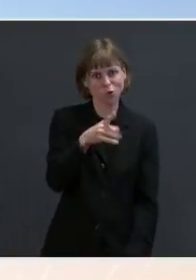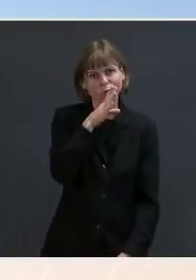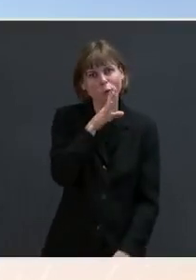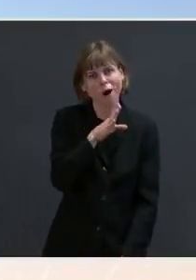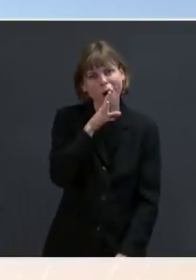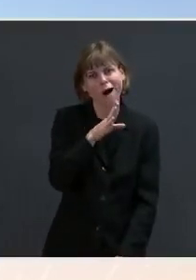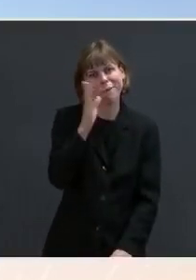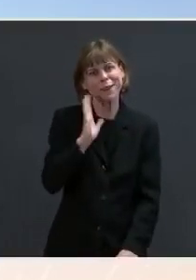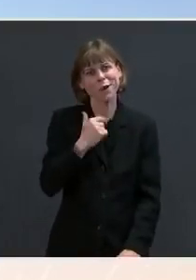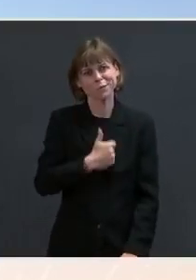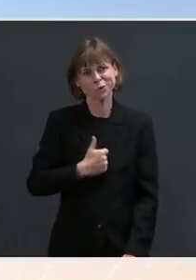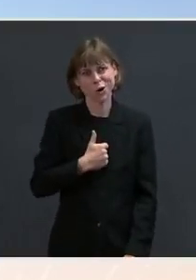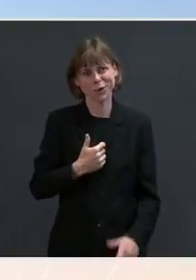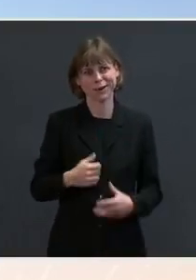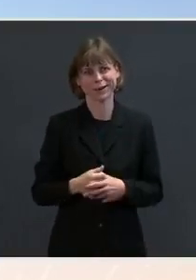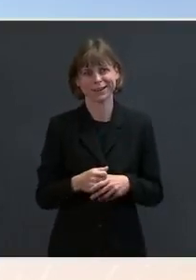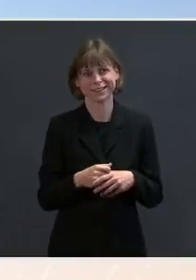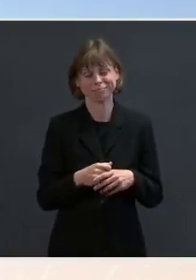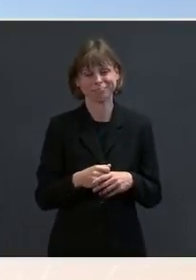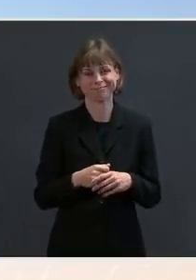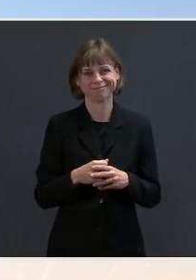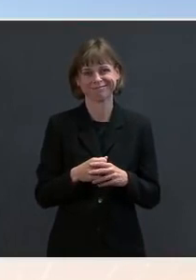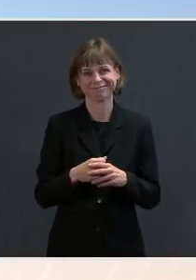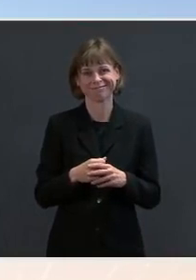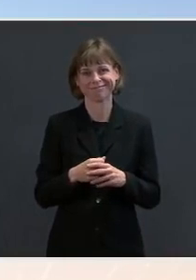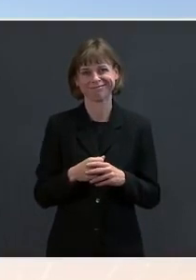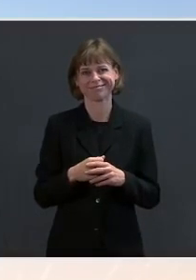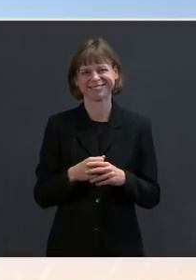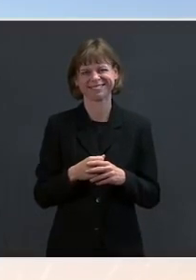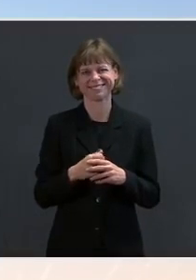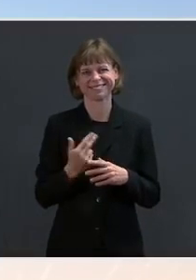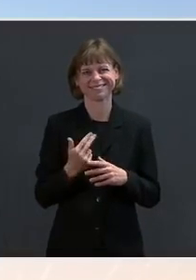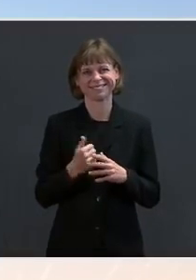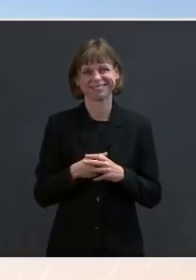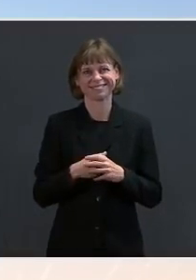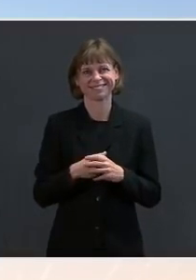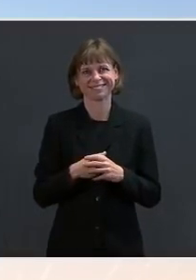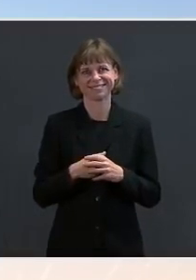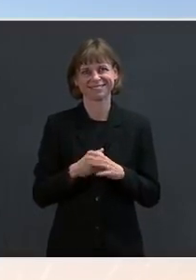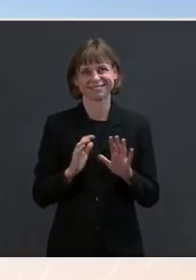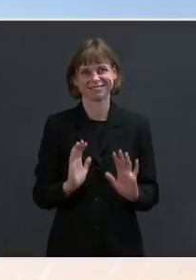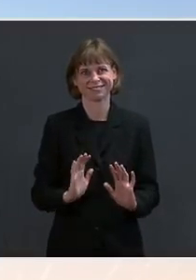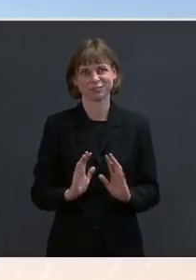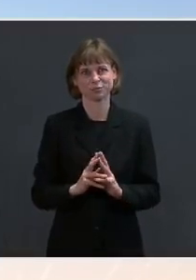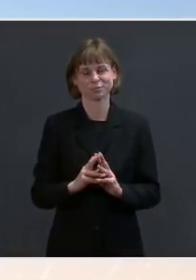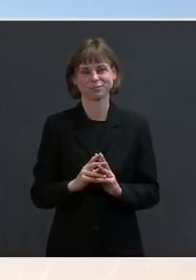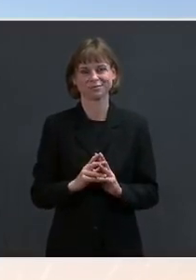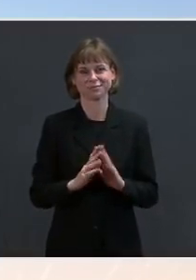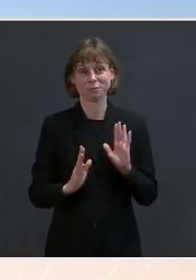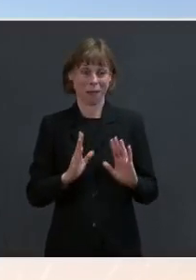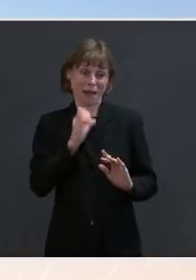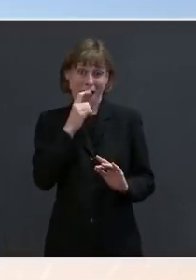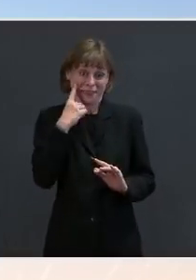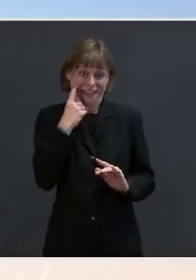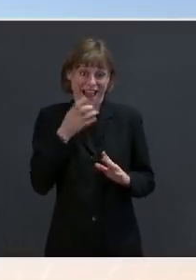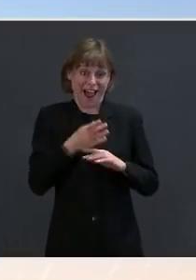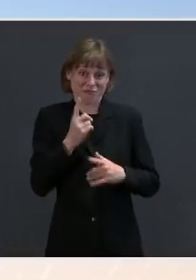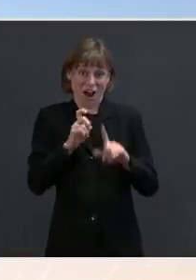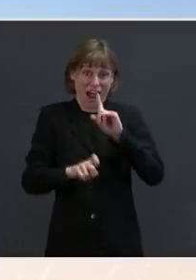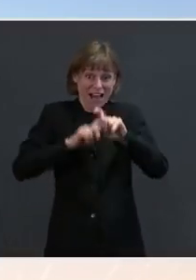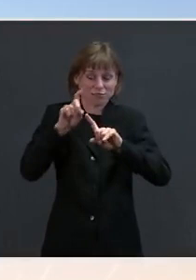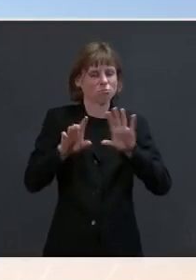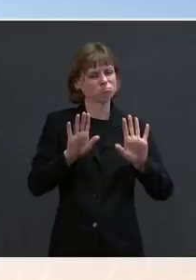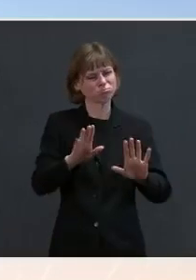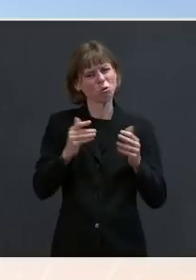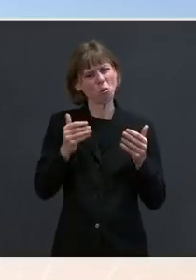there. I apologize. Go ahead. Okay. Well, you may not think after I ask all these questions. Oh, go ahead. Go ahead. We're not in a rush.